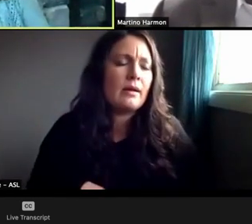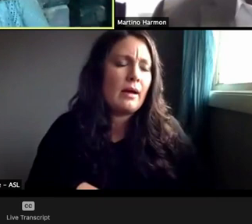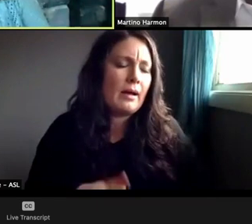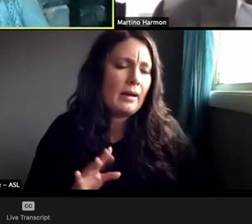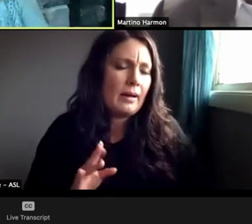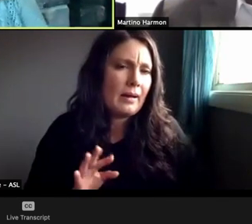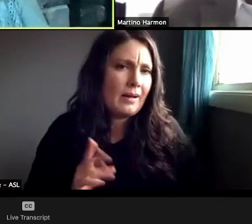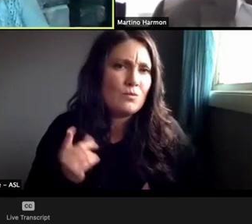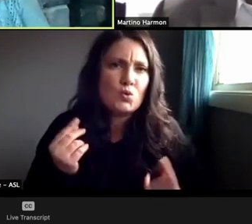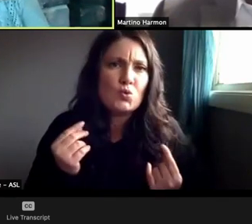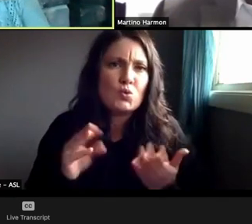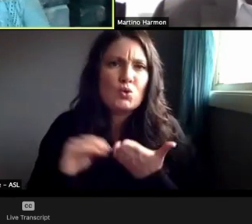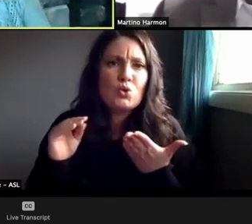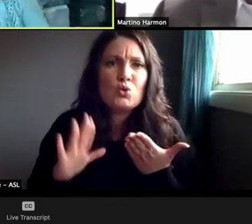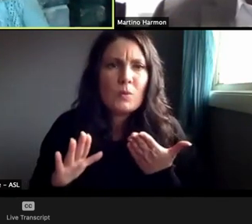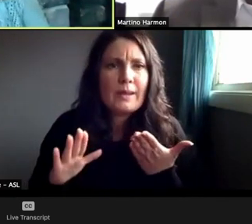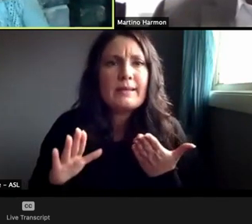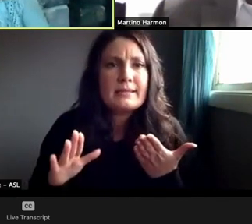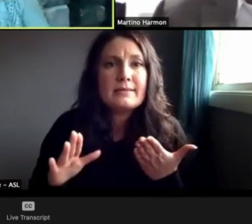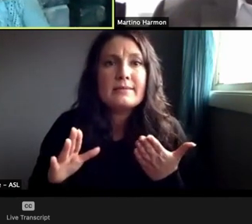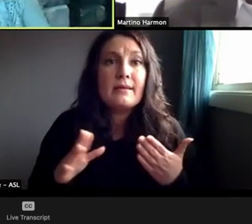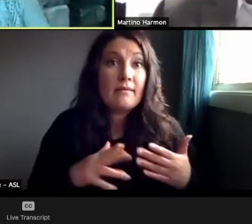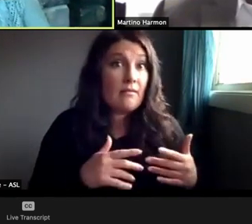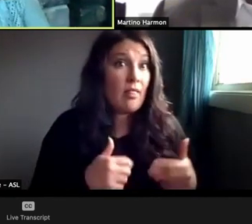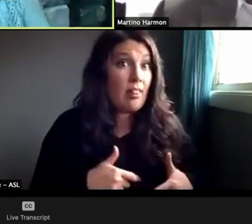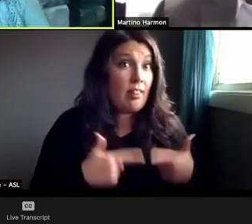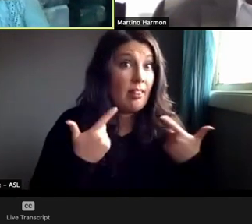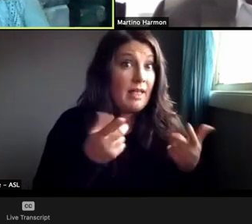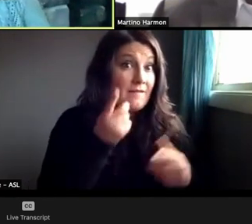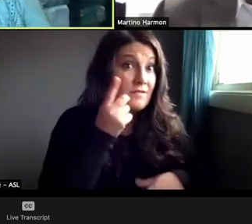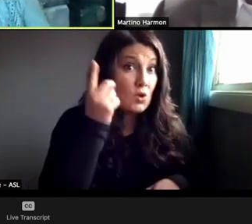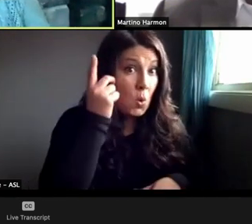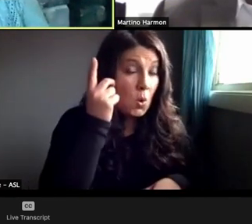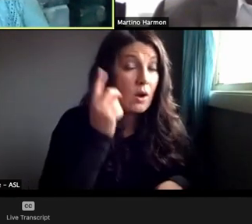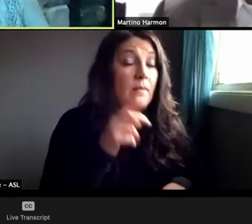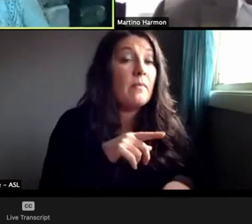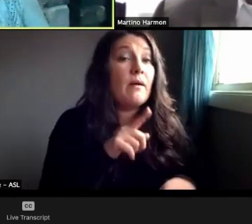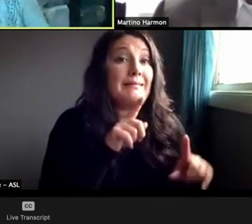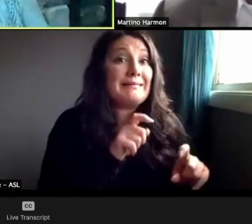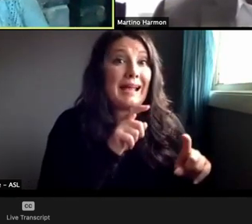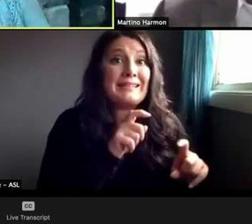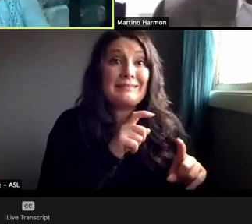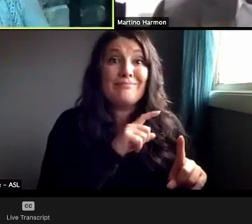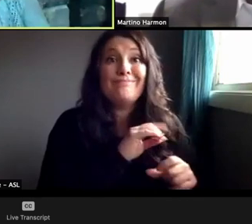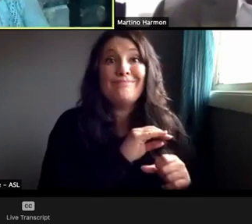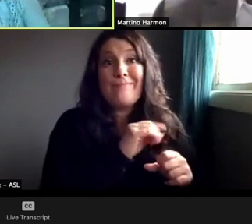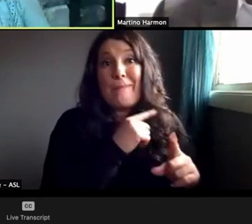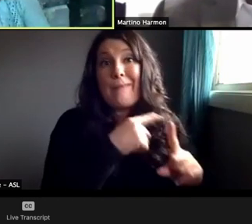What will you do for students that live in the dorms who test positive before they leave? And of course, this has come up.